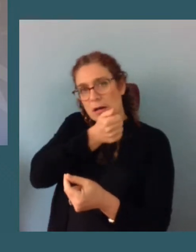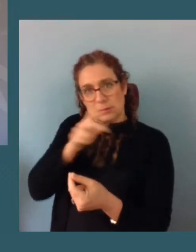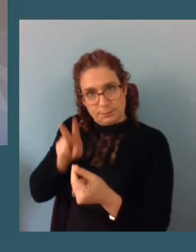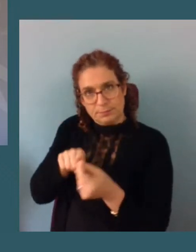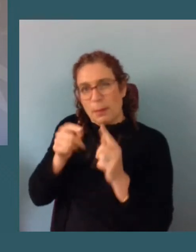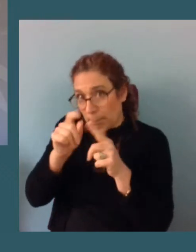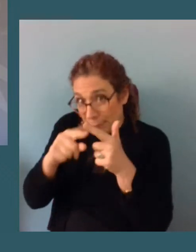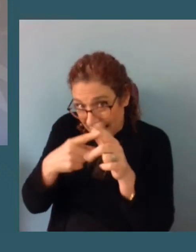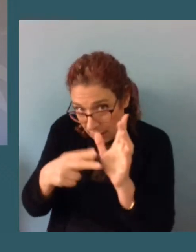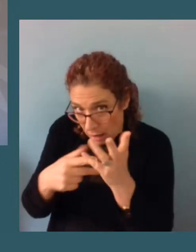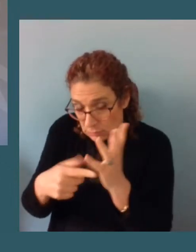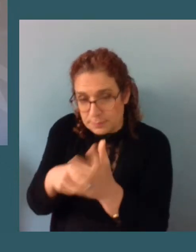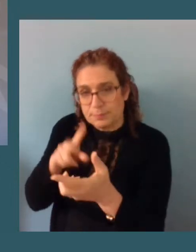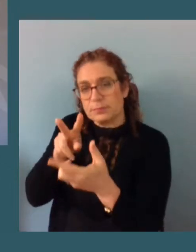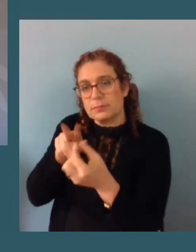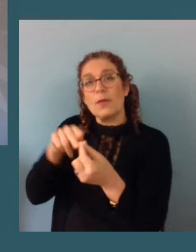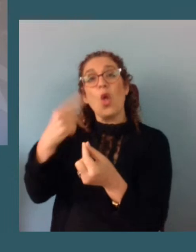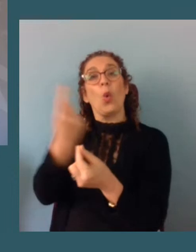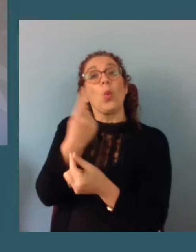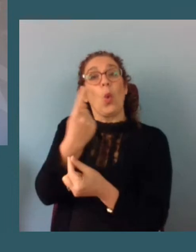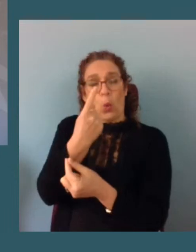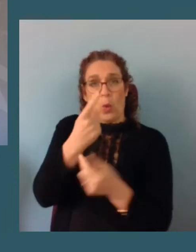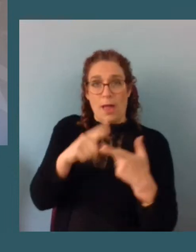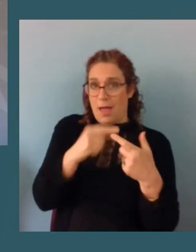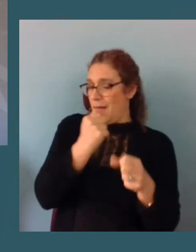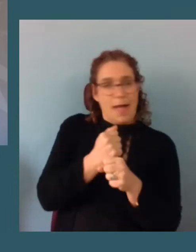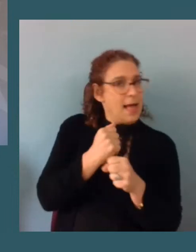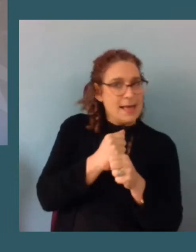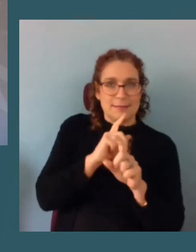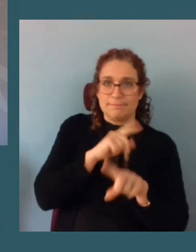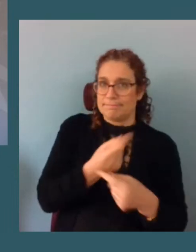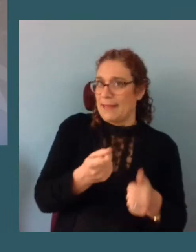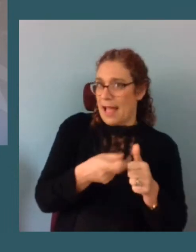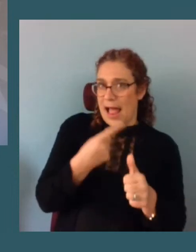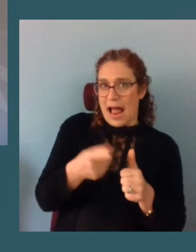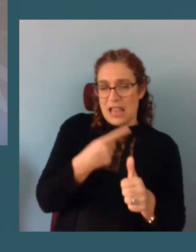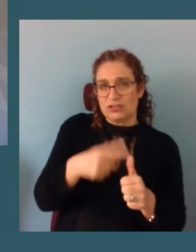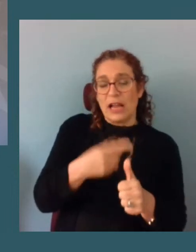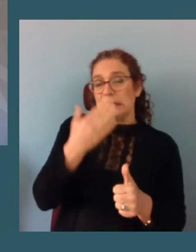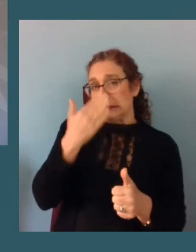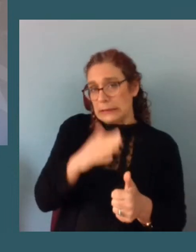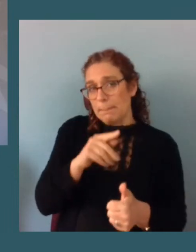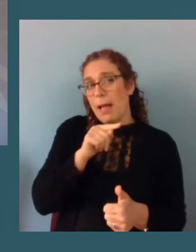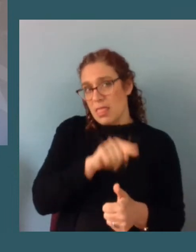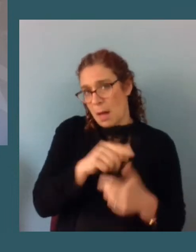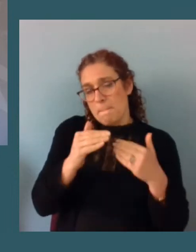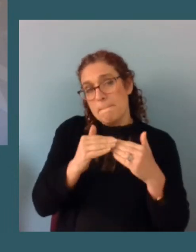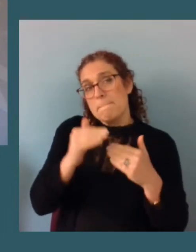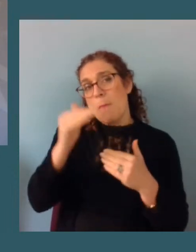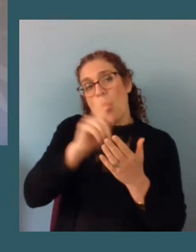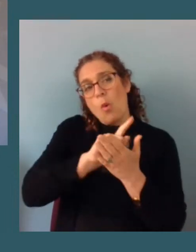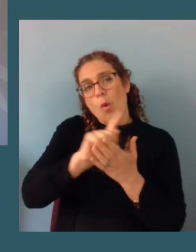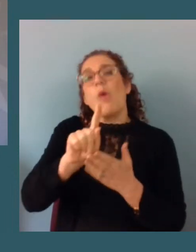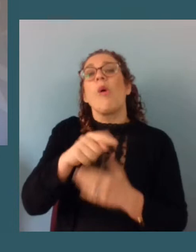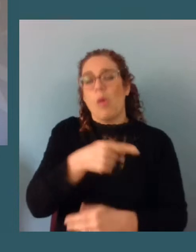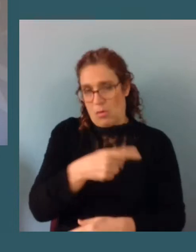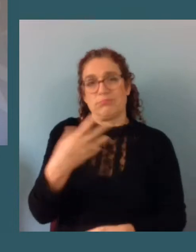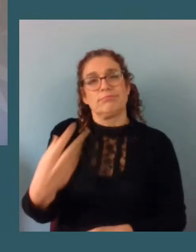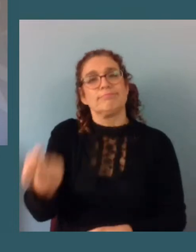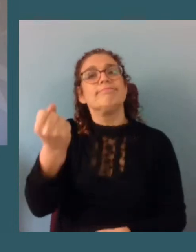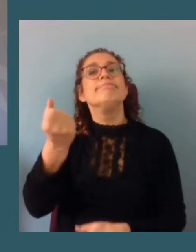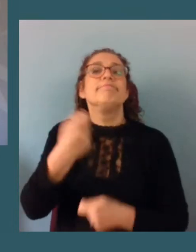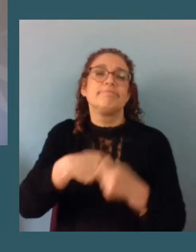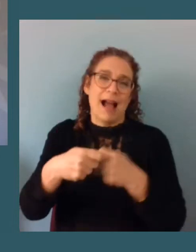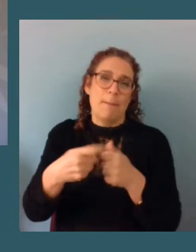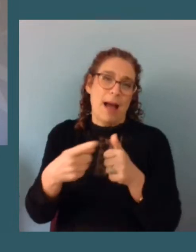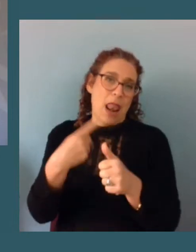are egg allergic tend to have a greater incidence of developing peanut allergy. And this association